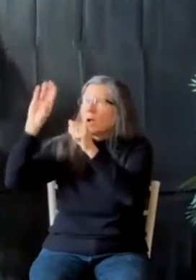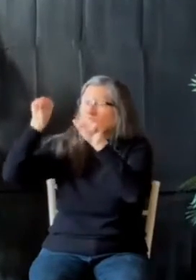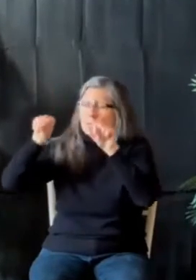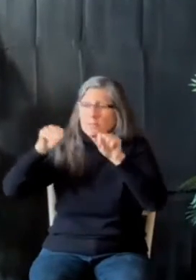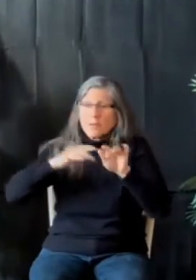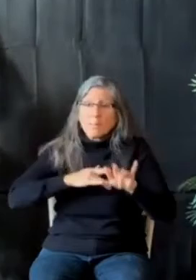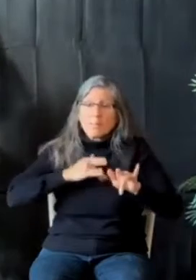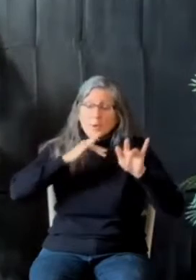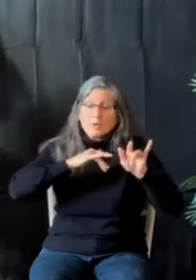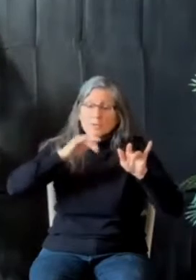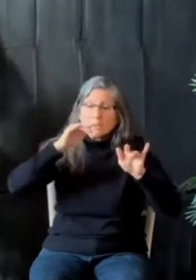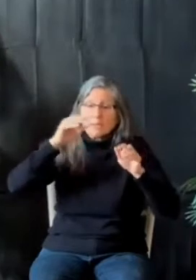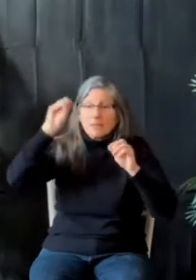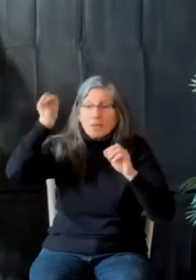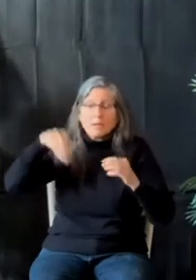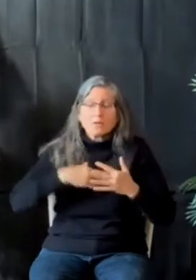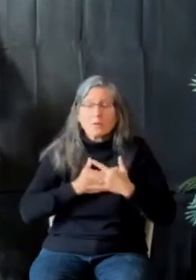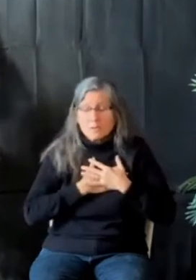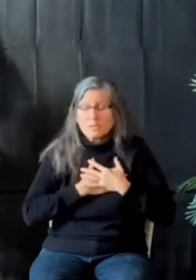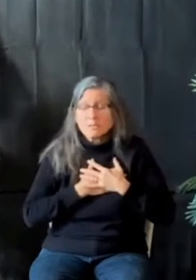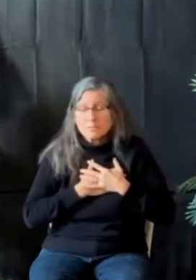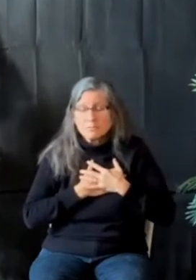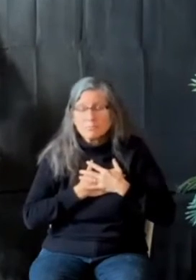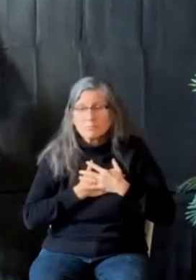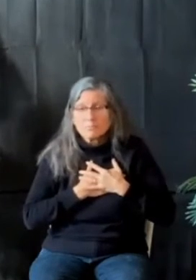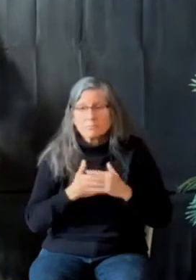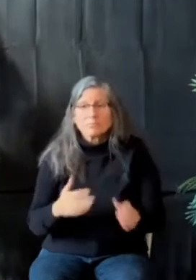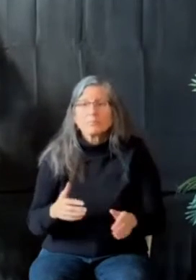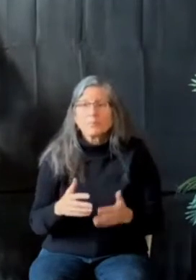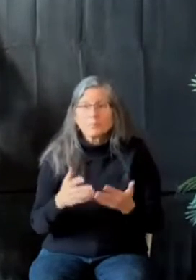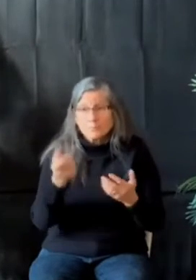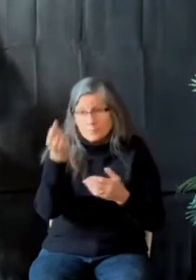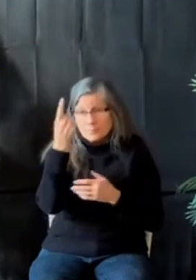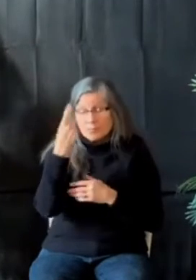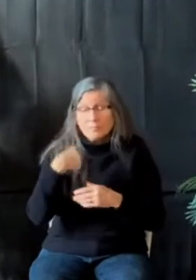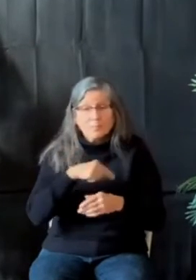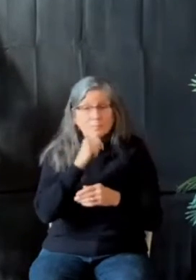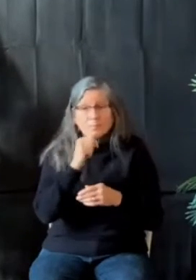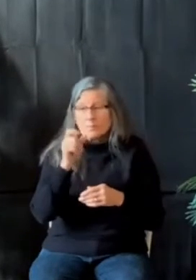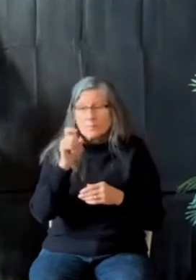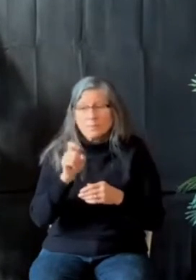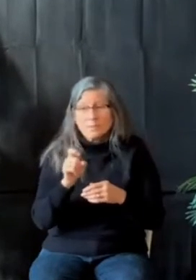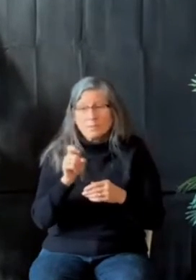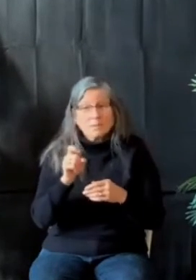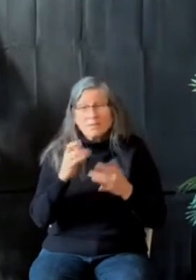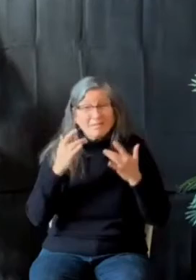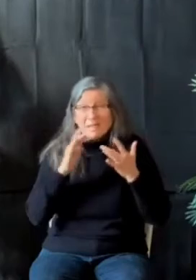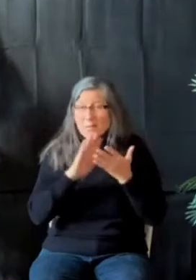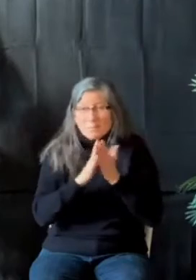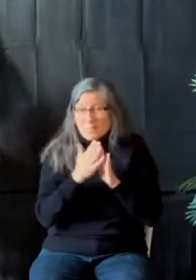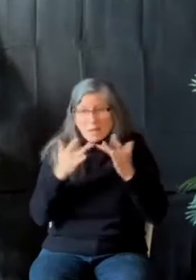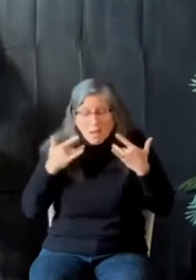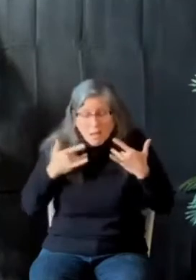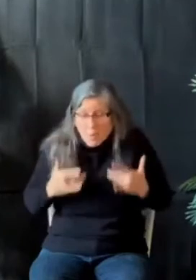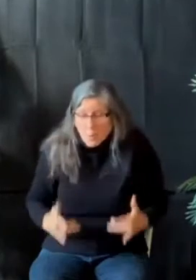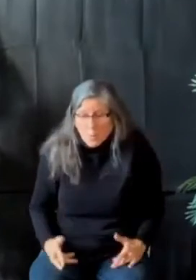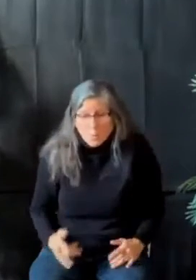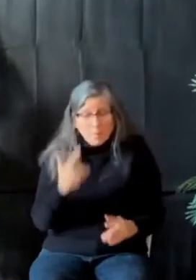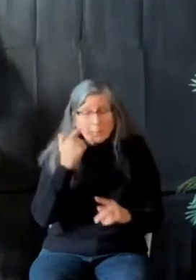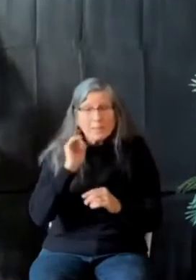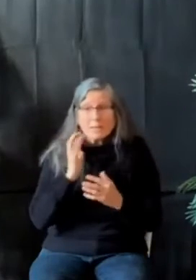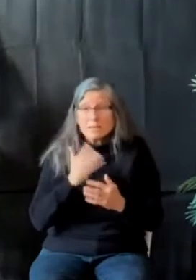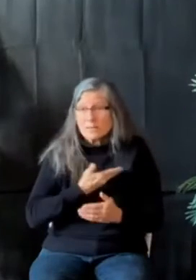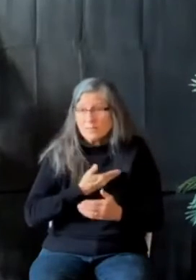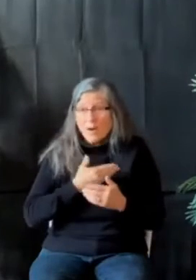law. And so we look at this, and we understand we don't need to be overly depressed about our sin. He says, obviously, a